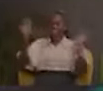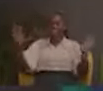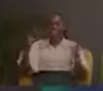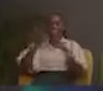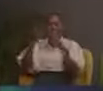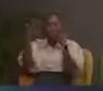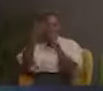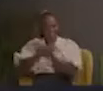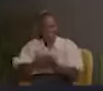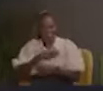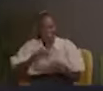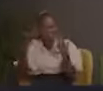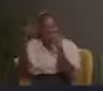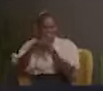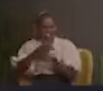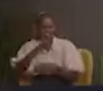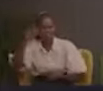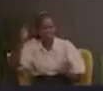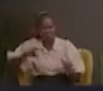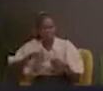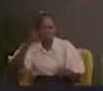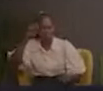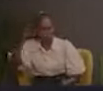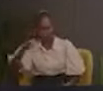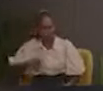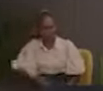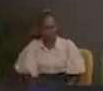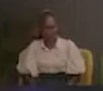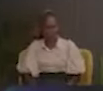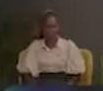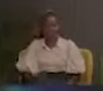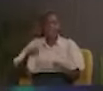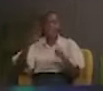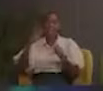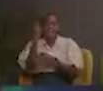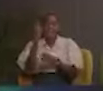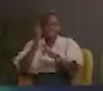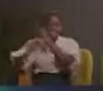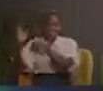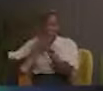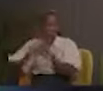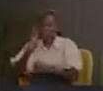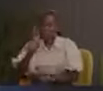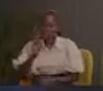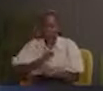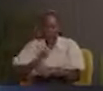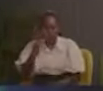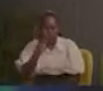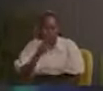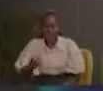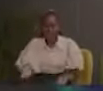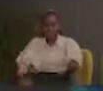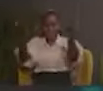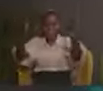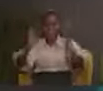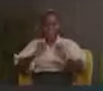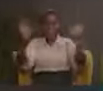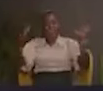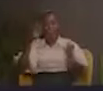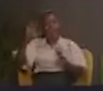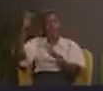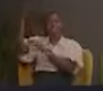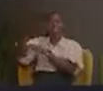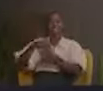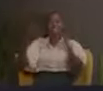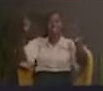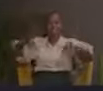darkness comprehended it not. Isaiah 60:1. Arise, he says, shine, for your light has come.